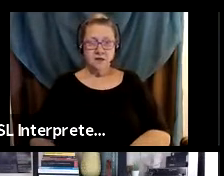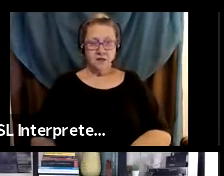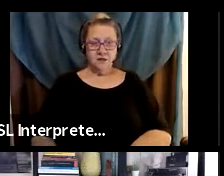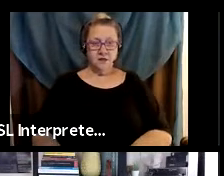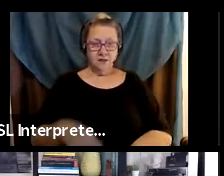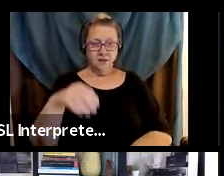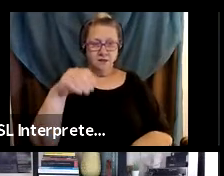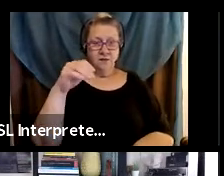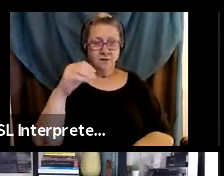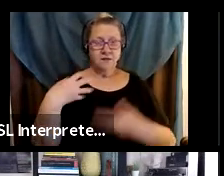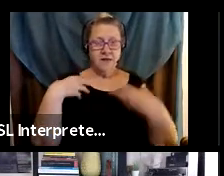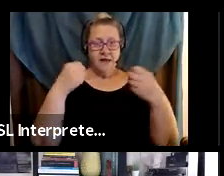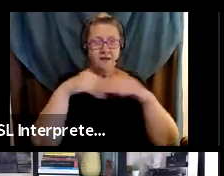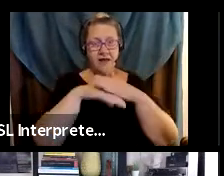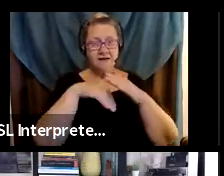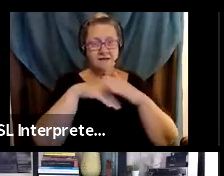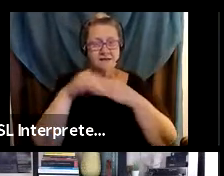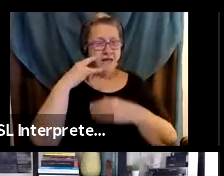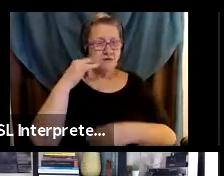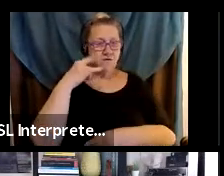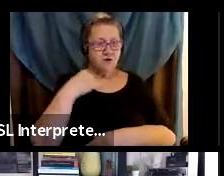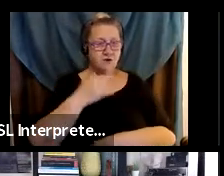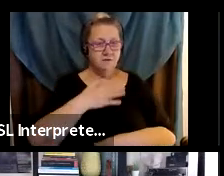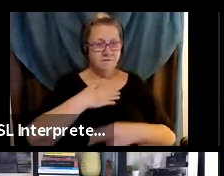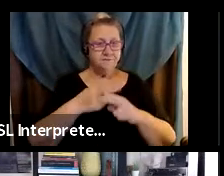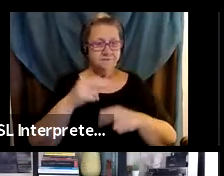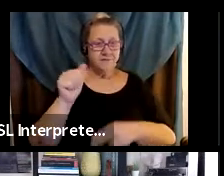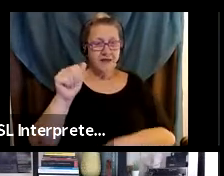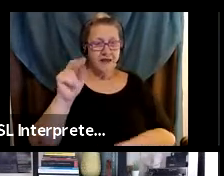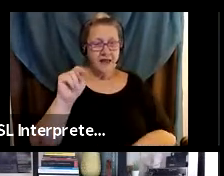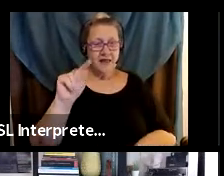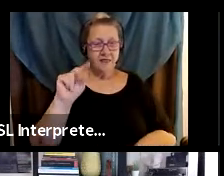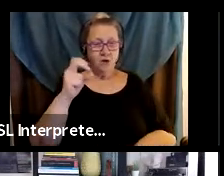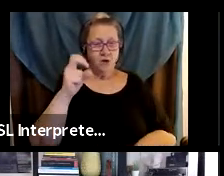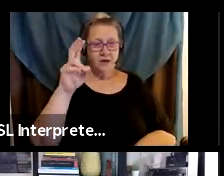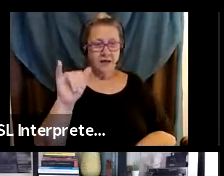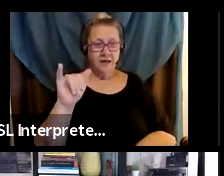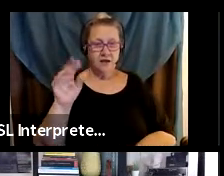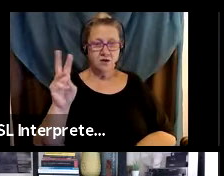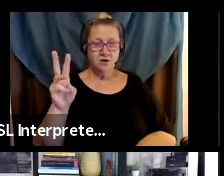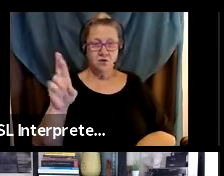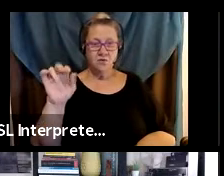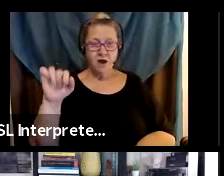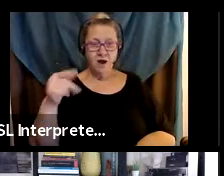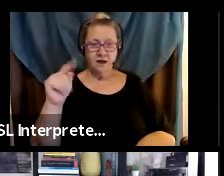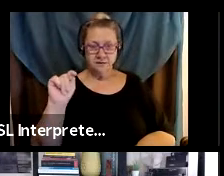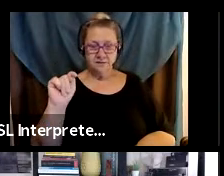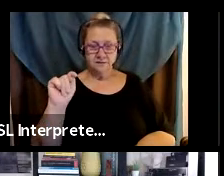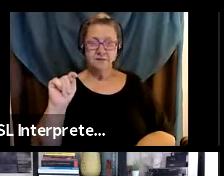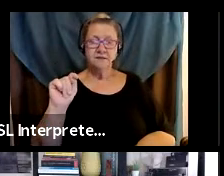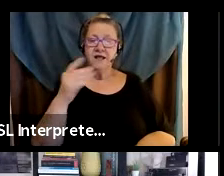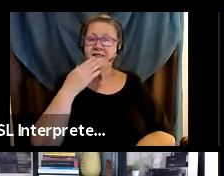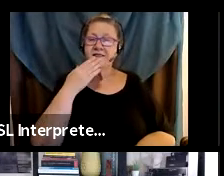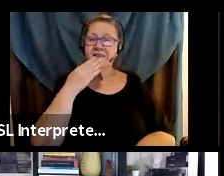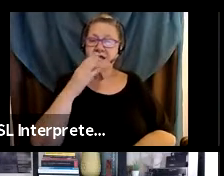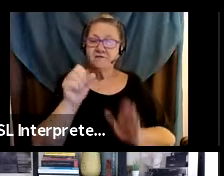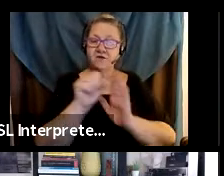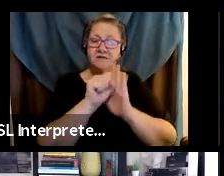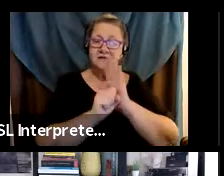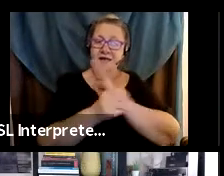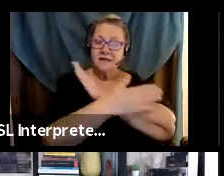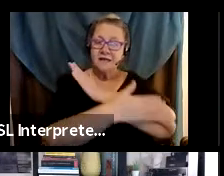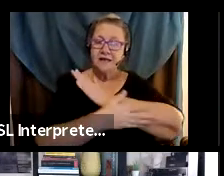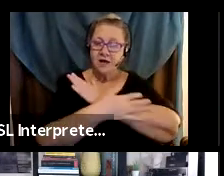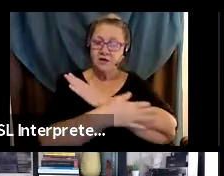from Health Access California. Just again, thanks to everybody at the state and the counties for just a lot of